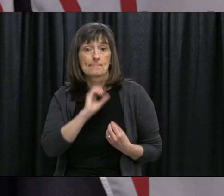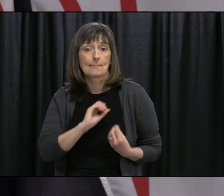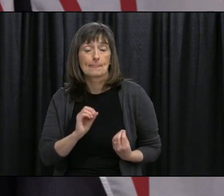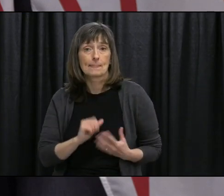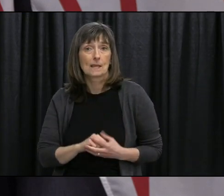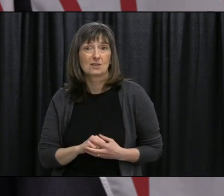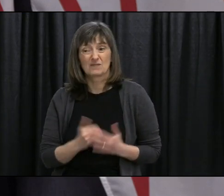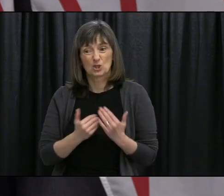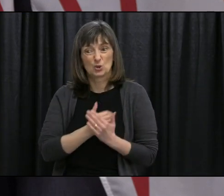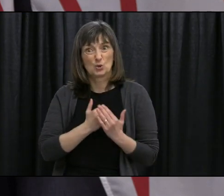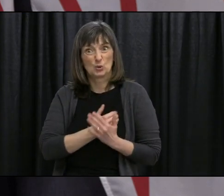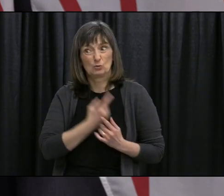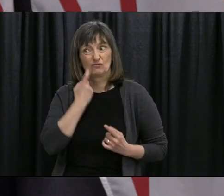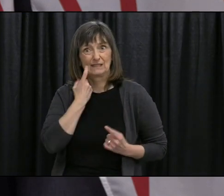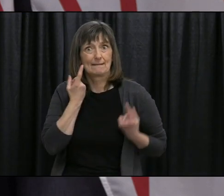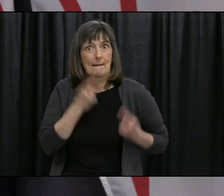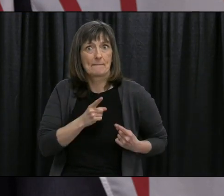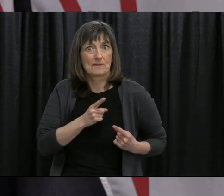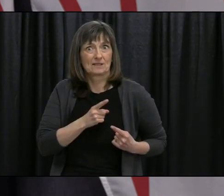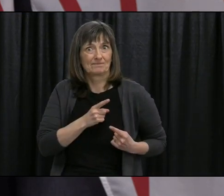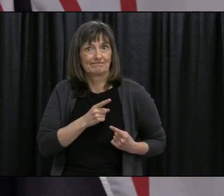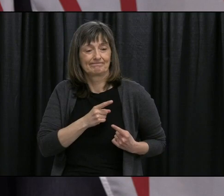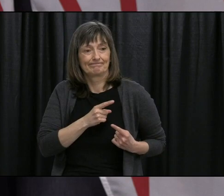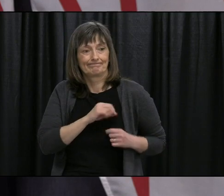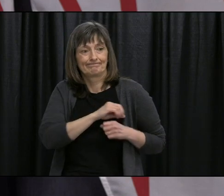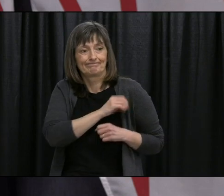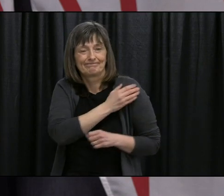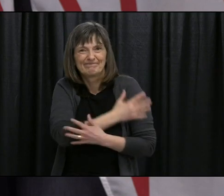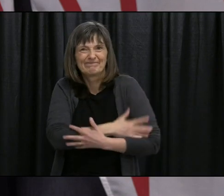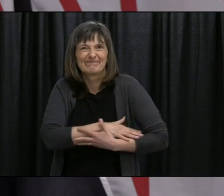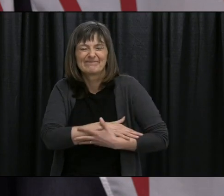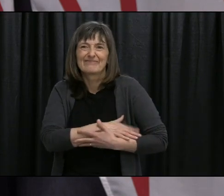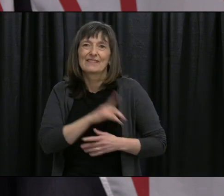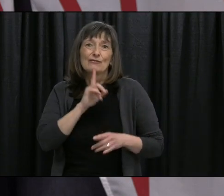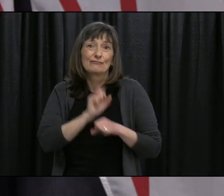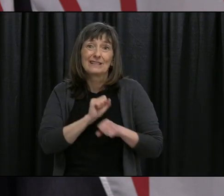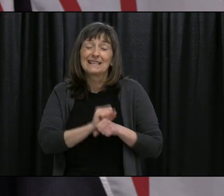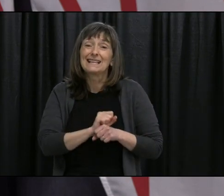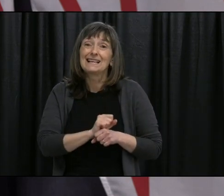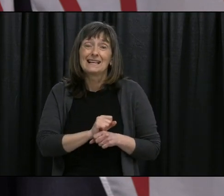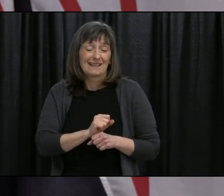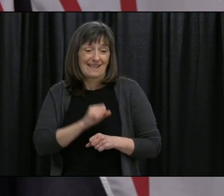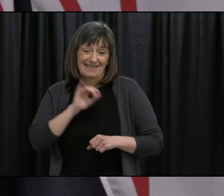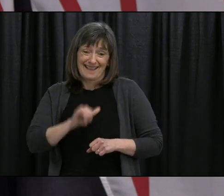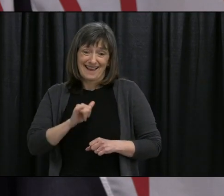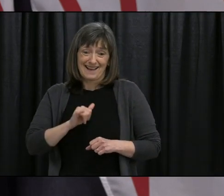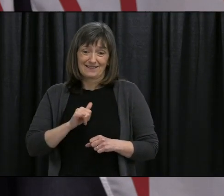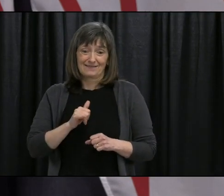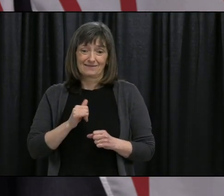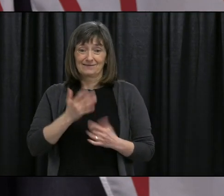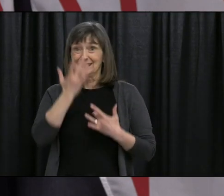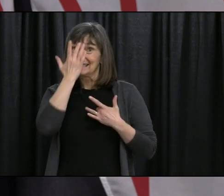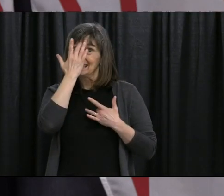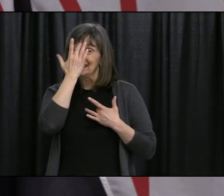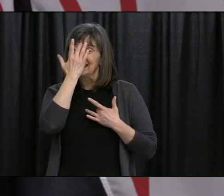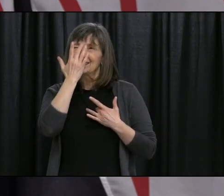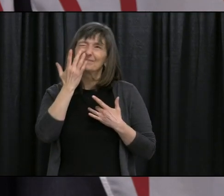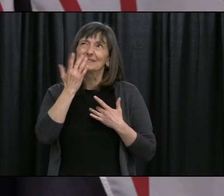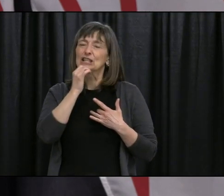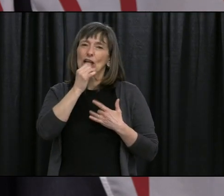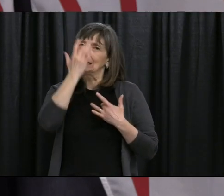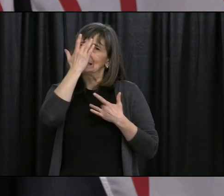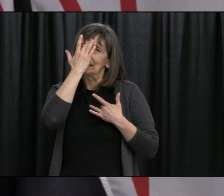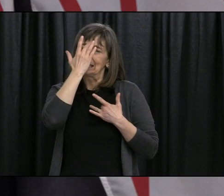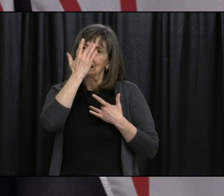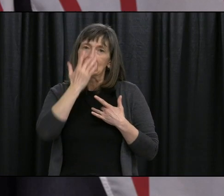it's fairly new and it's more of the body's reaction to the virus as opposed